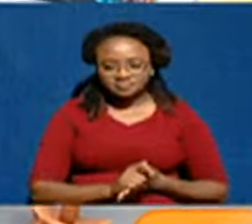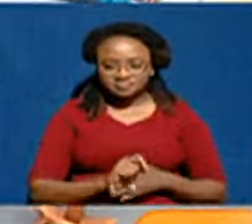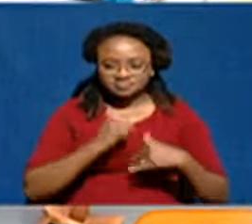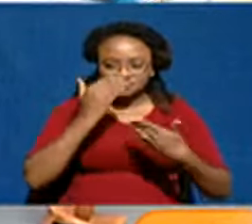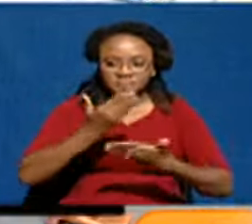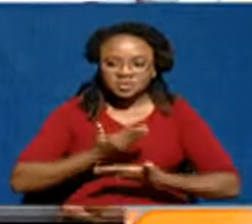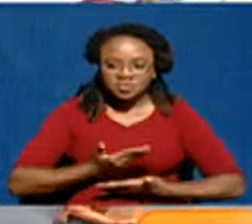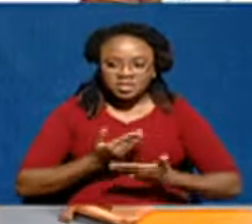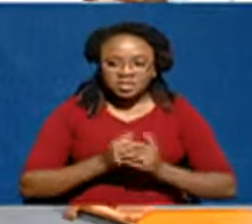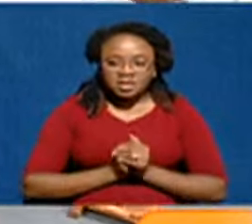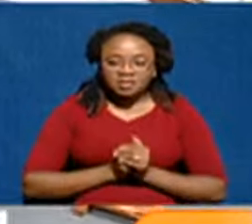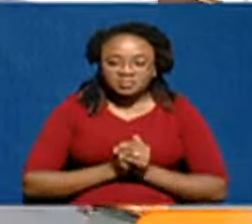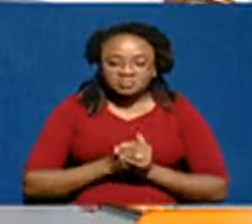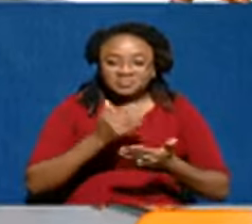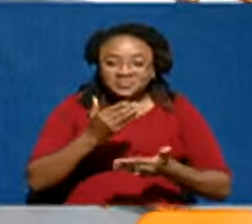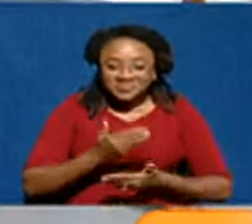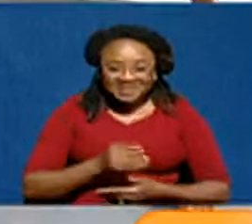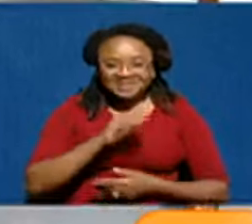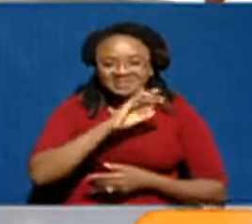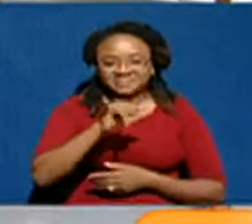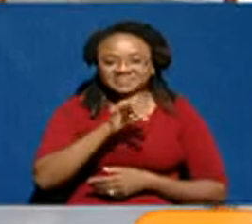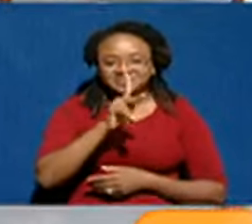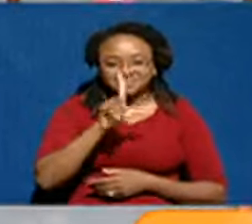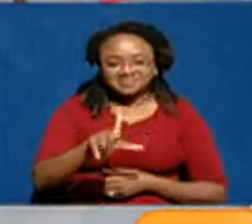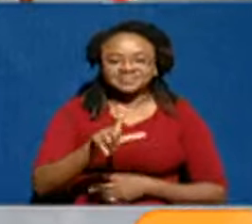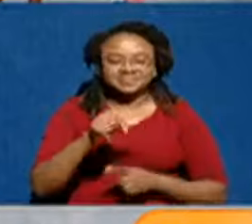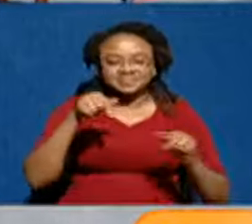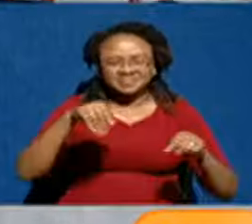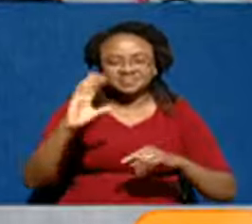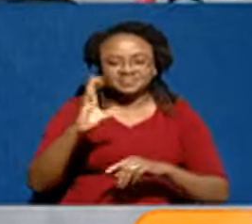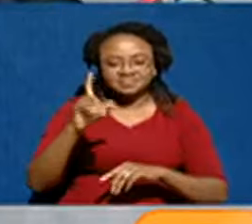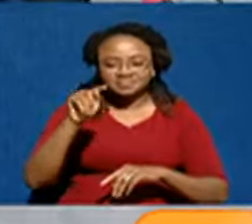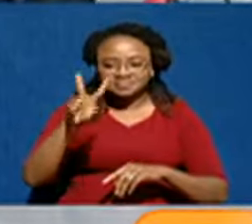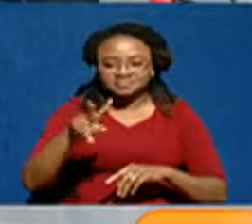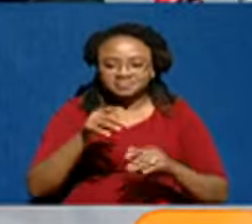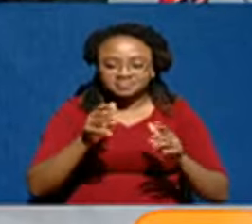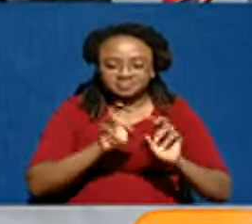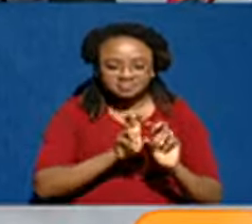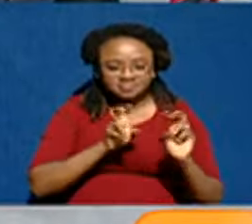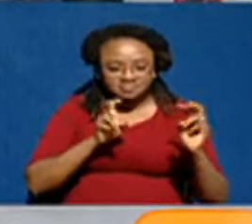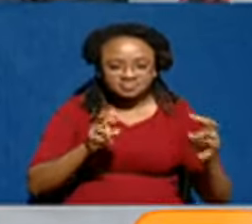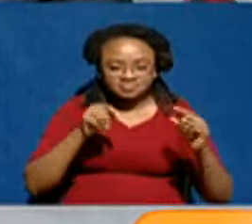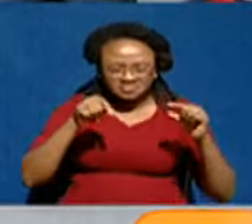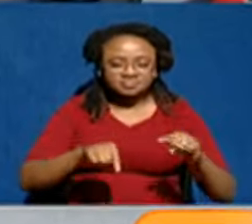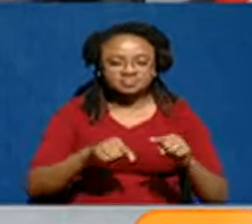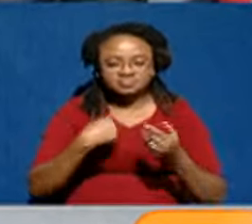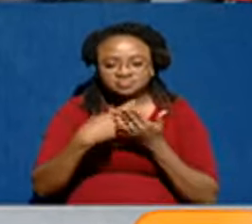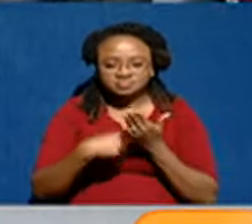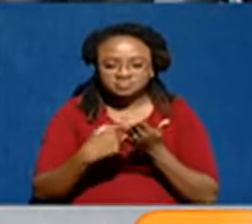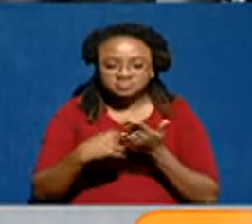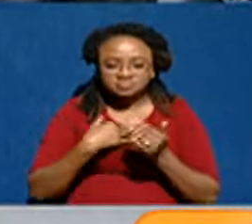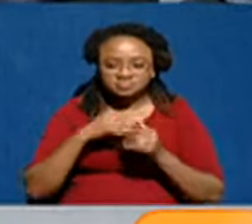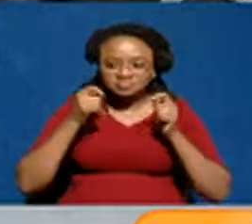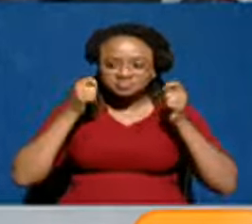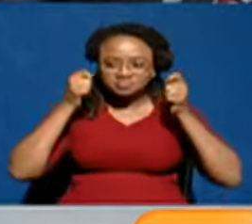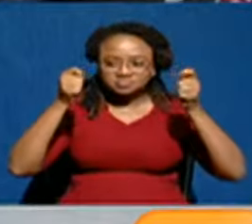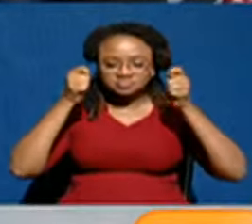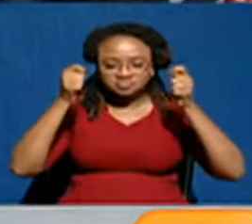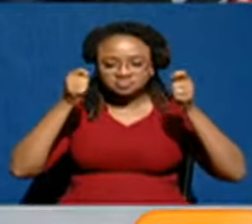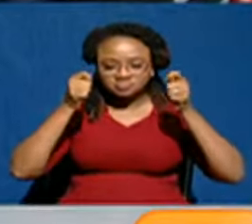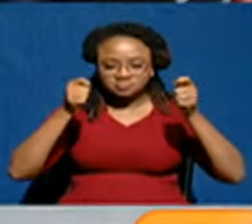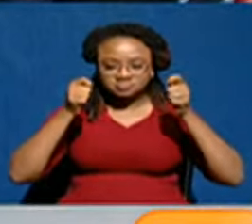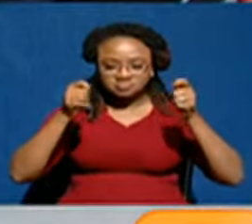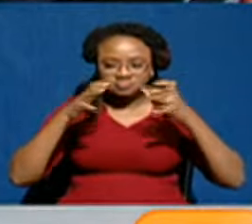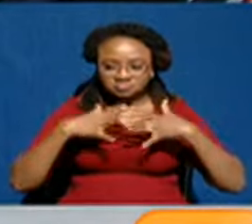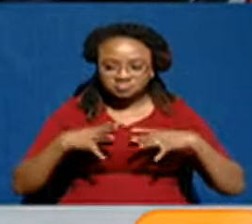And welcome back. Welcome back to Jeff Kunange Live here at Citizen Television. On the bench tonight, the strikers. That's right, the unions